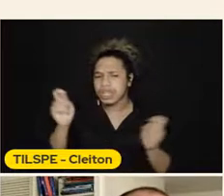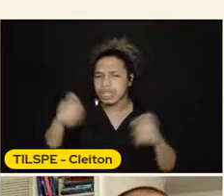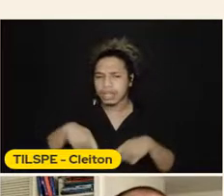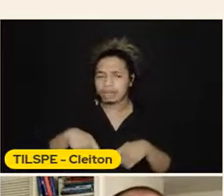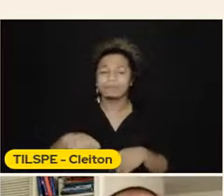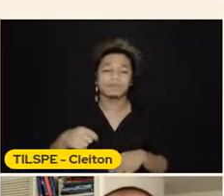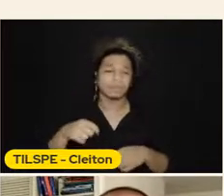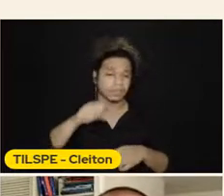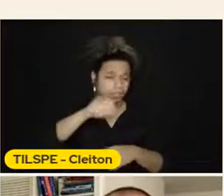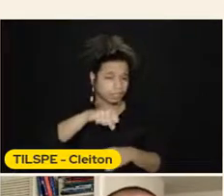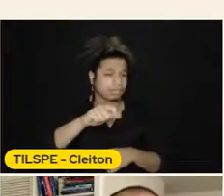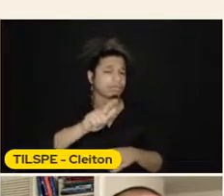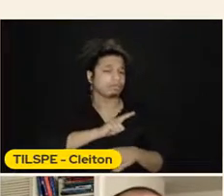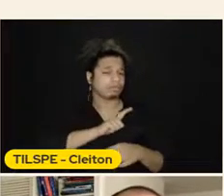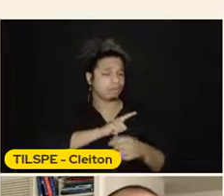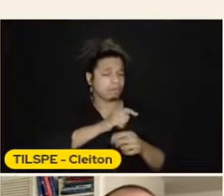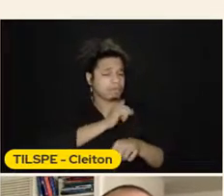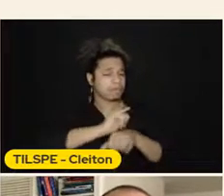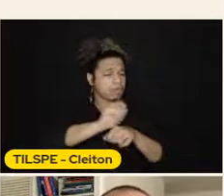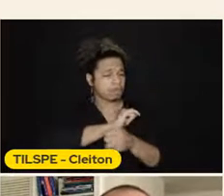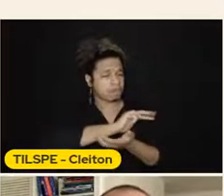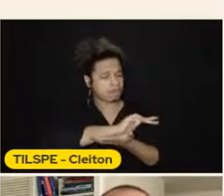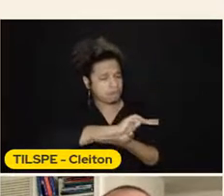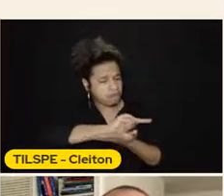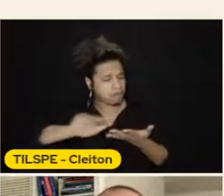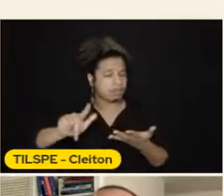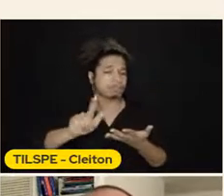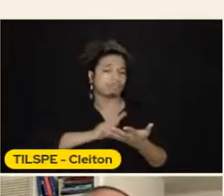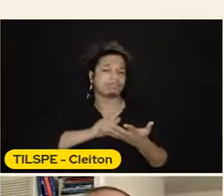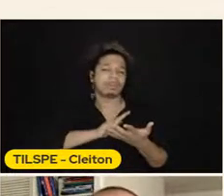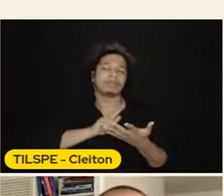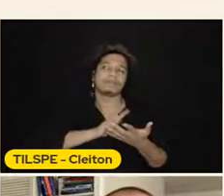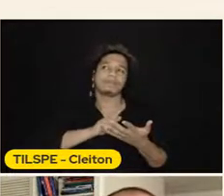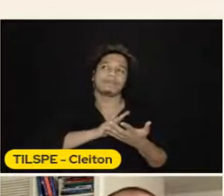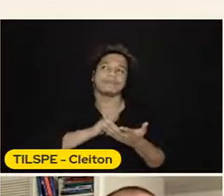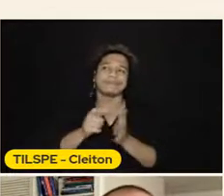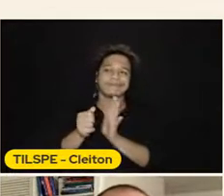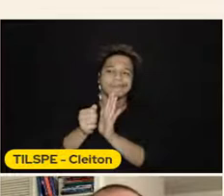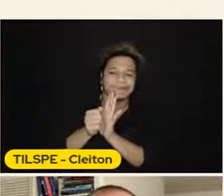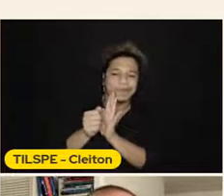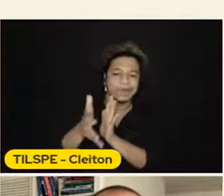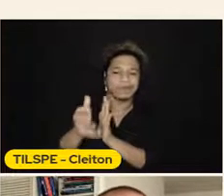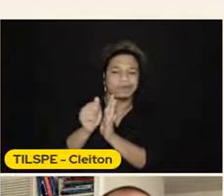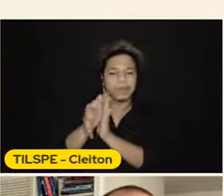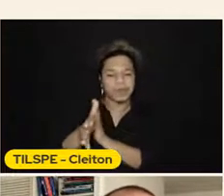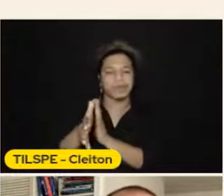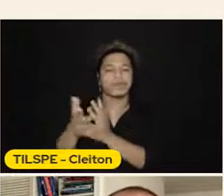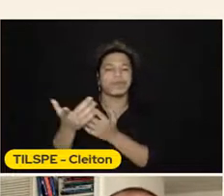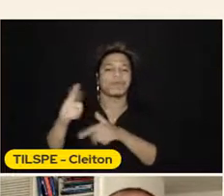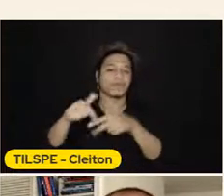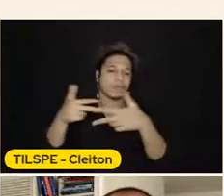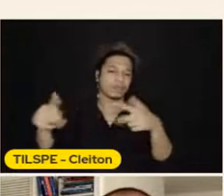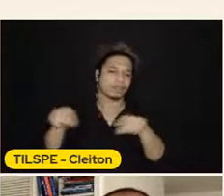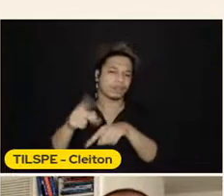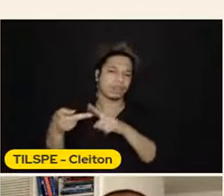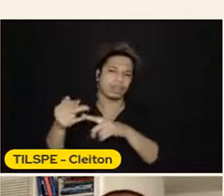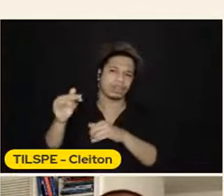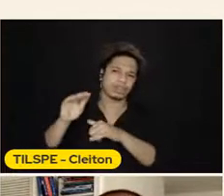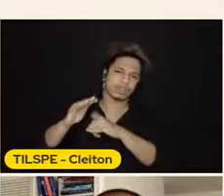are several ways. We have multimodal resources there available. YouTube is out there. News ELA,